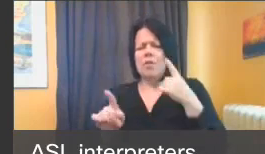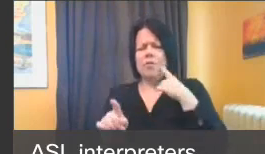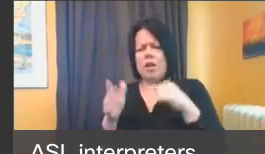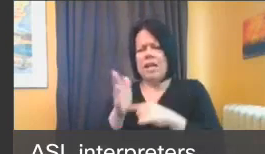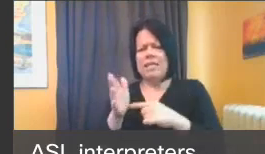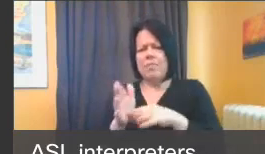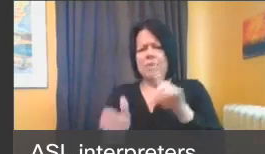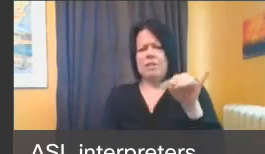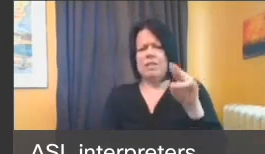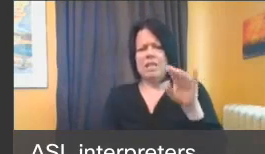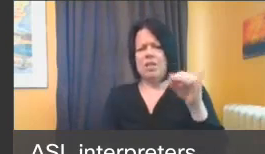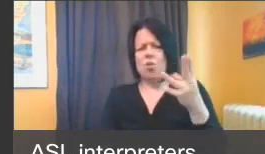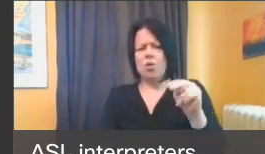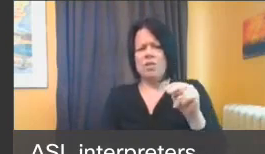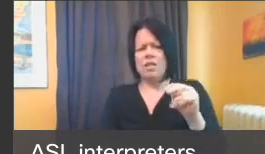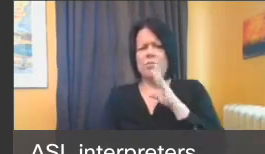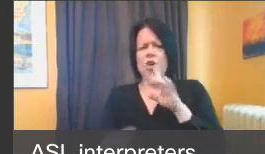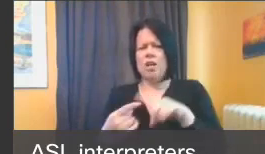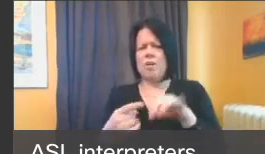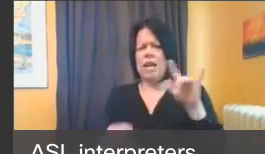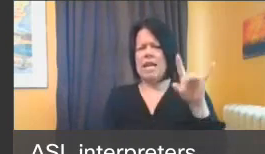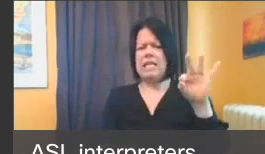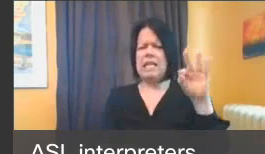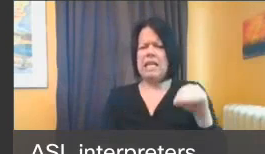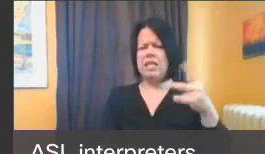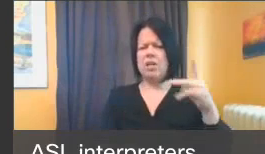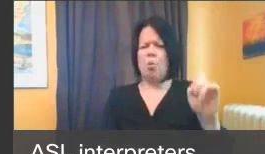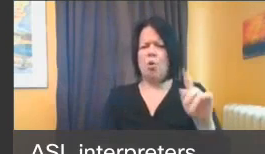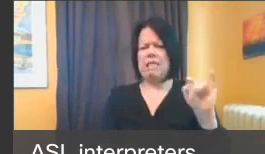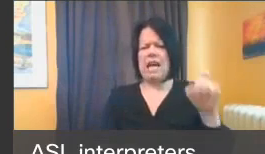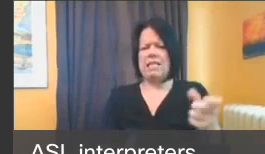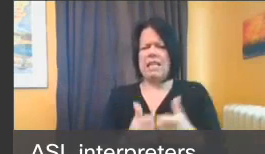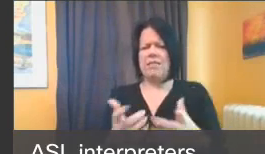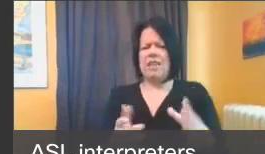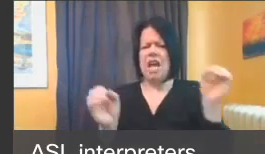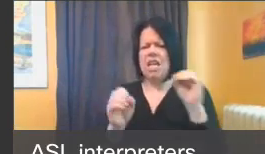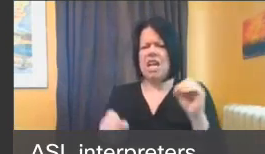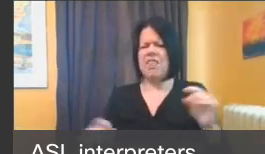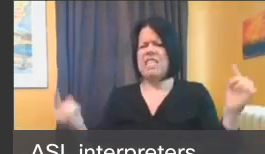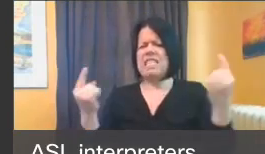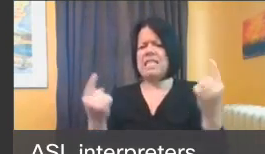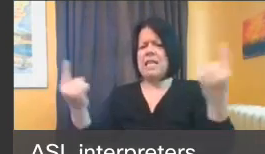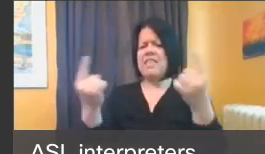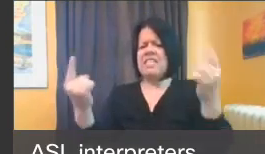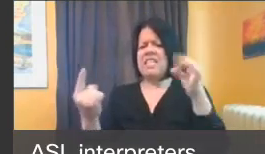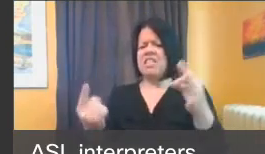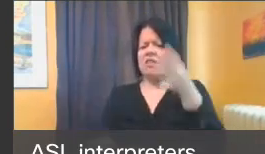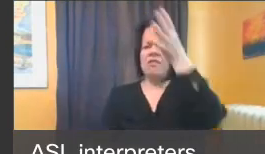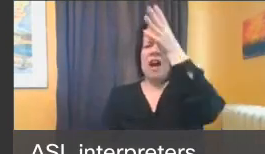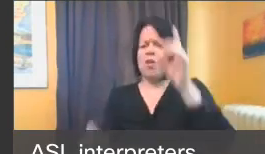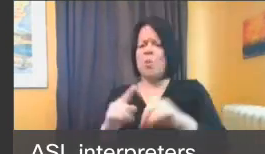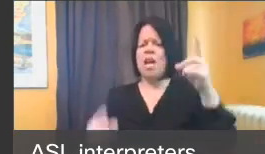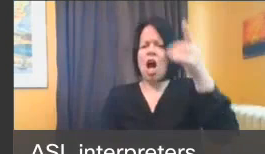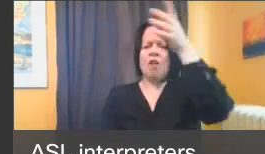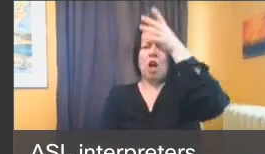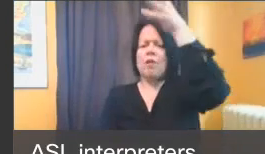Dean Tolson kept talking about 1890 and poll tax, and not only the sins of our fathers, these were the sins of our grandfathers and our great